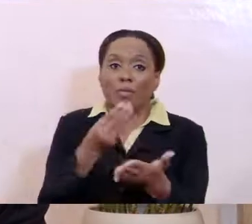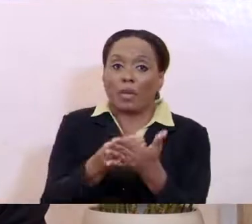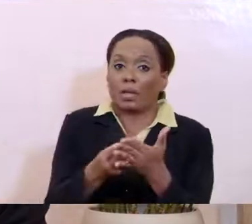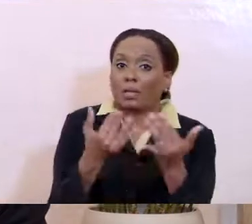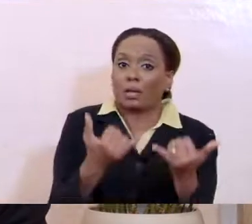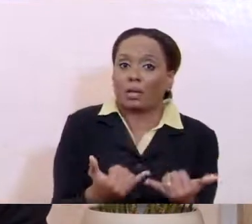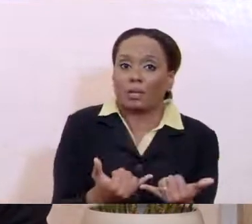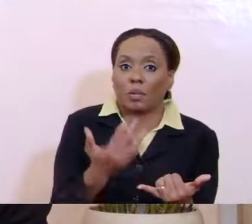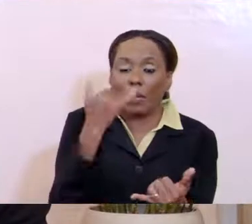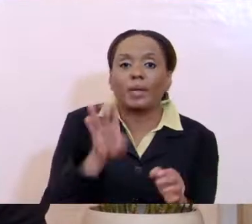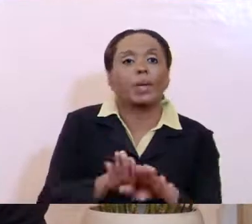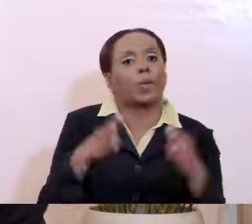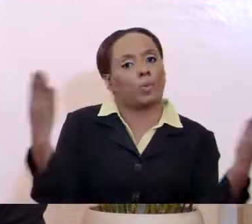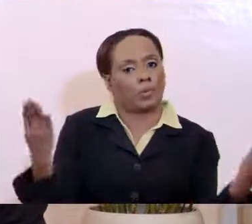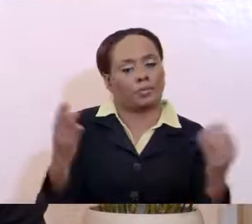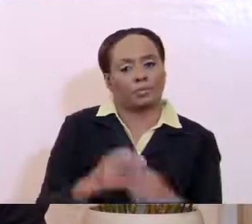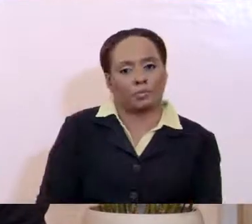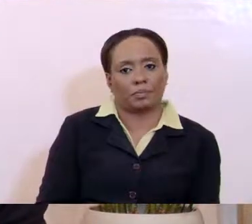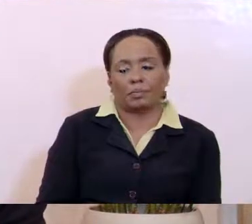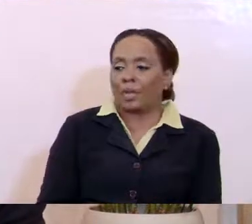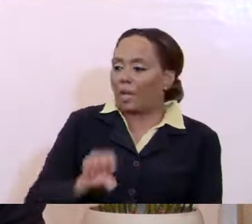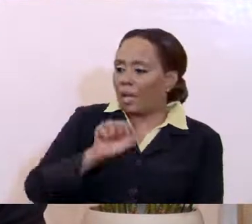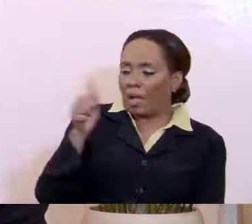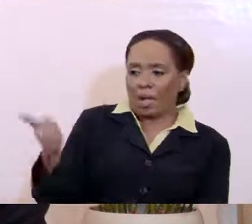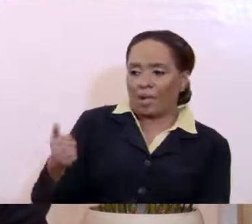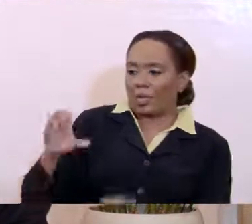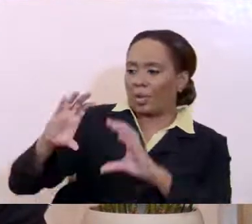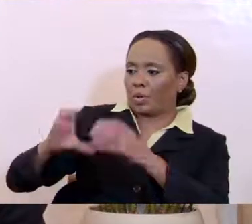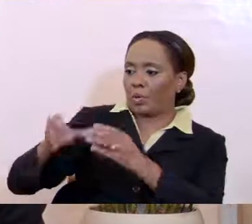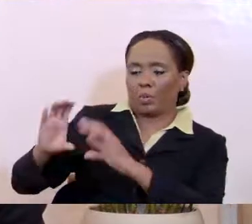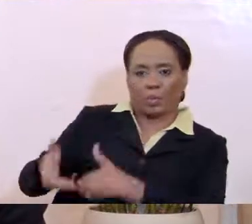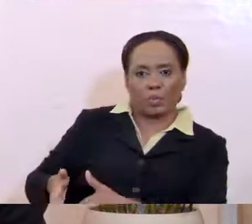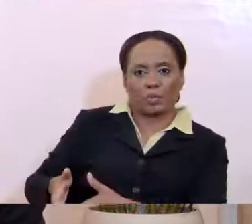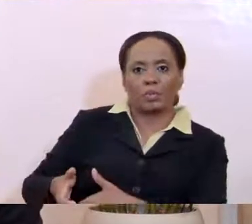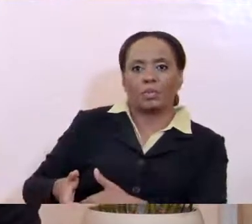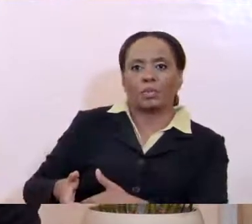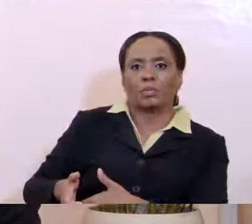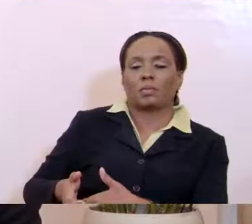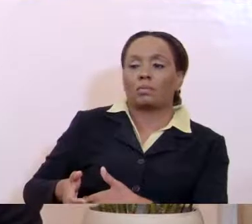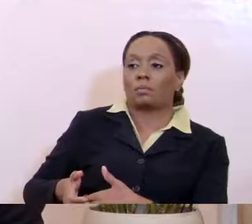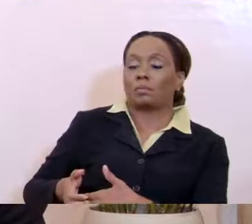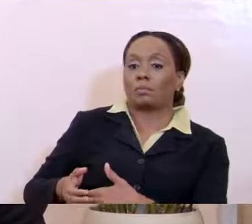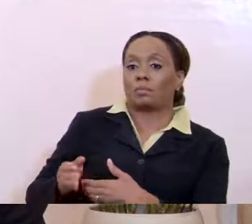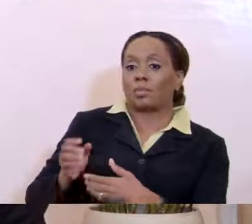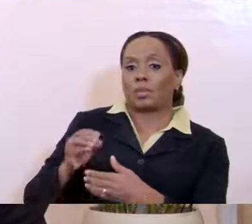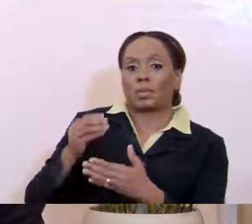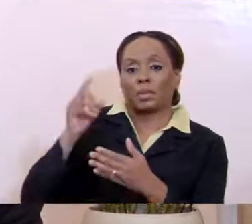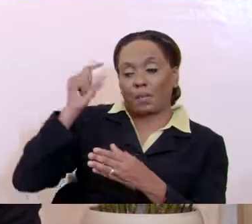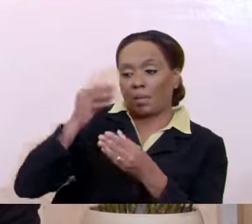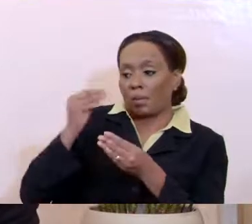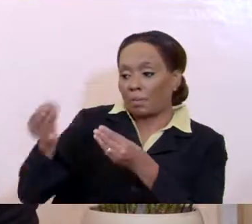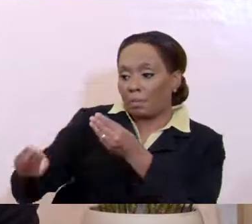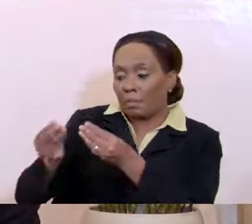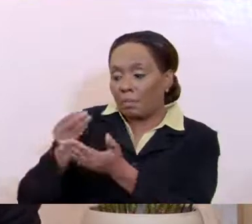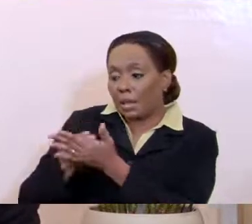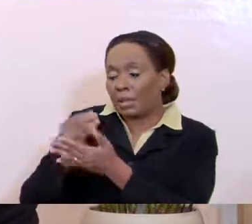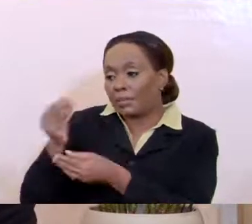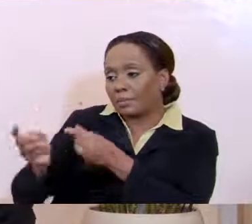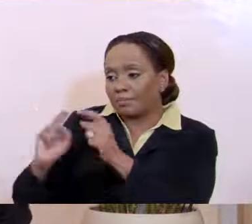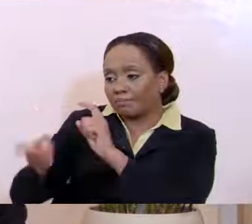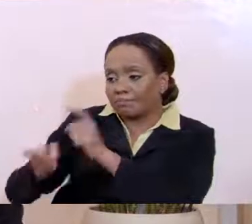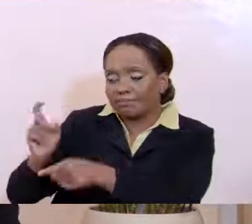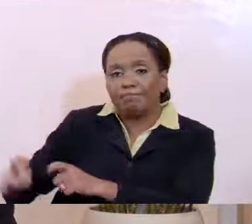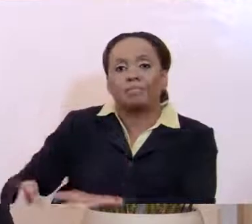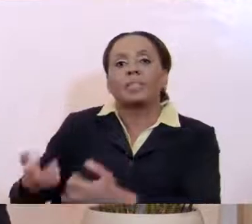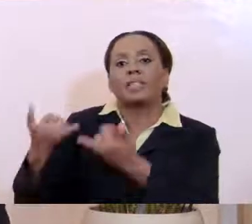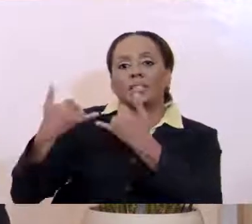reopen. To the extent that there are other enterprises that have been getting that subsidy but not allowed to open,